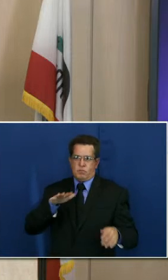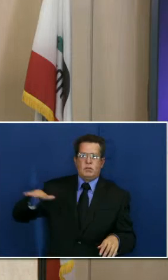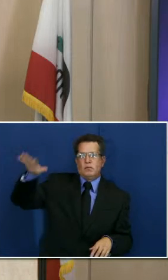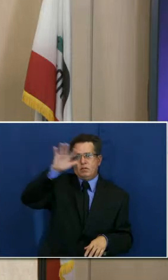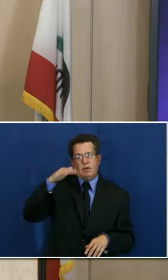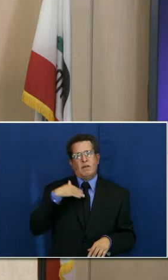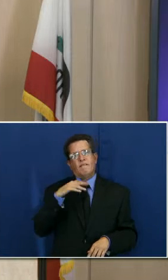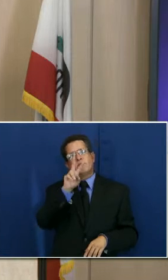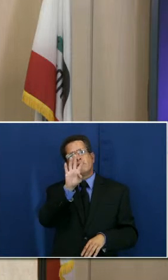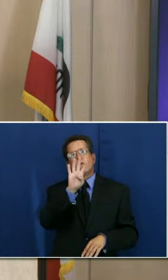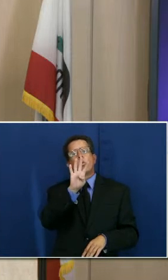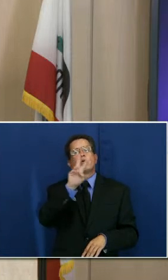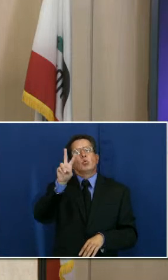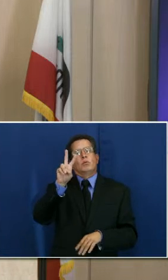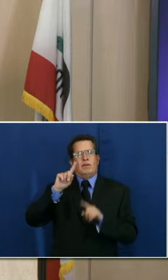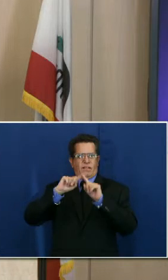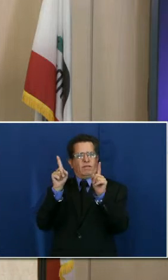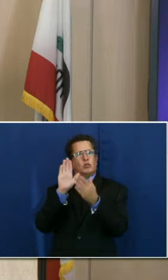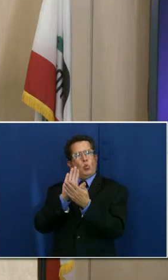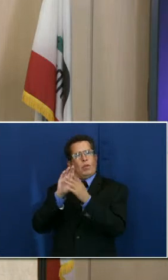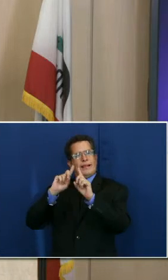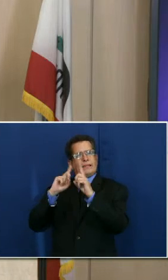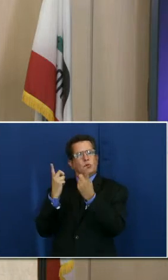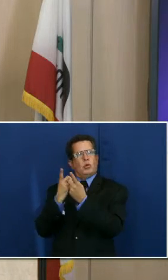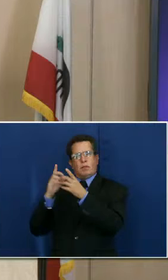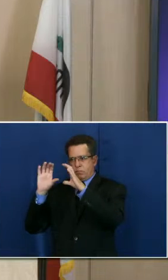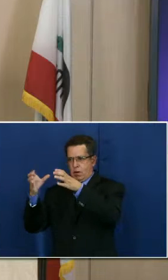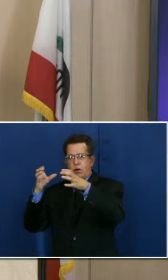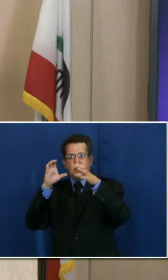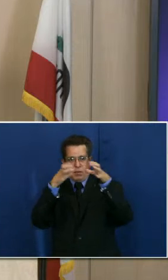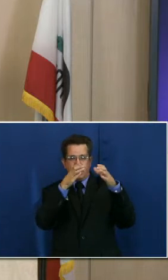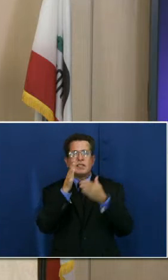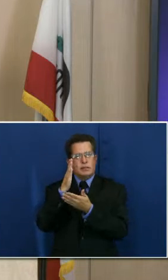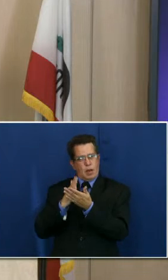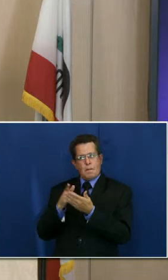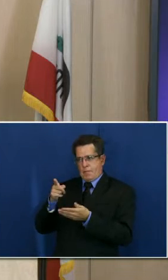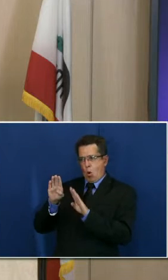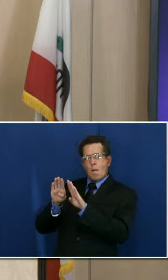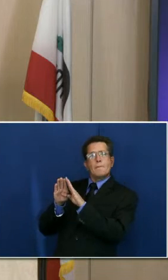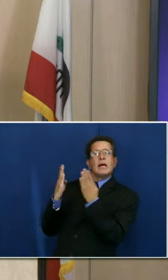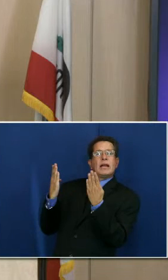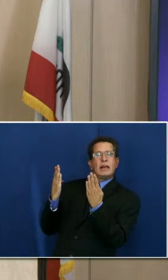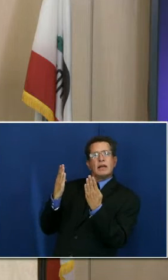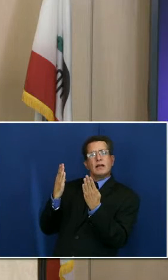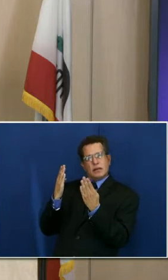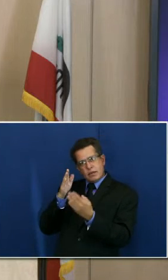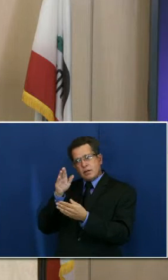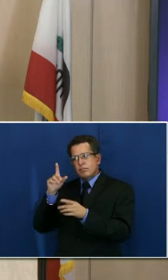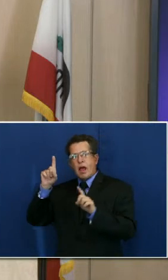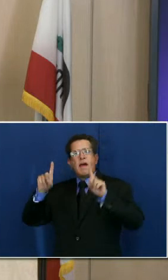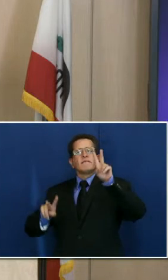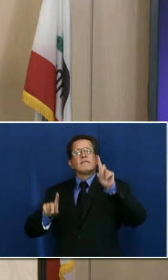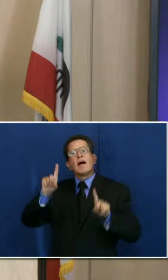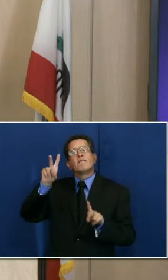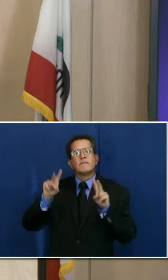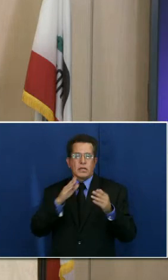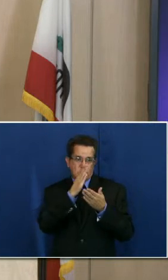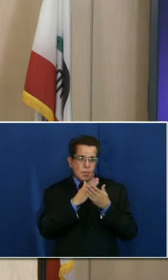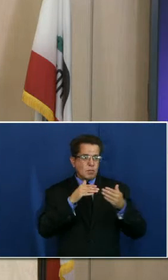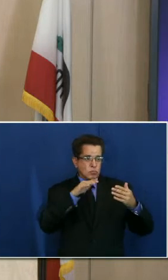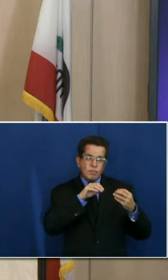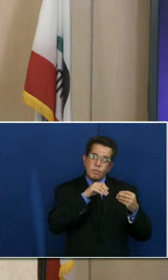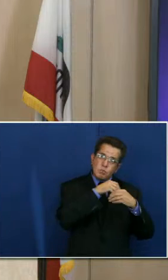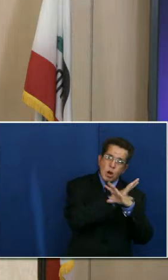42 different school districts. About a dozen of them have opened some form of in-person instruction in varying degrees and